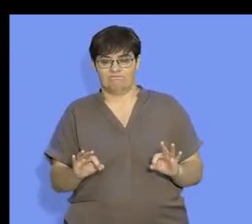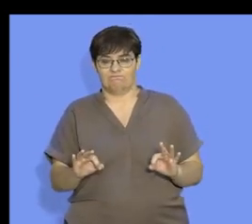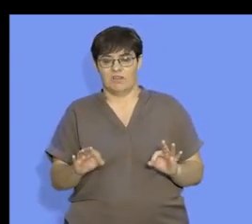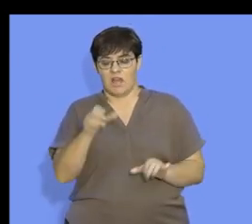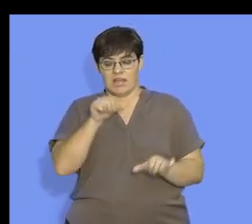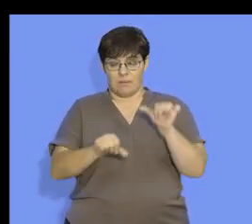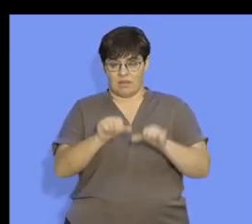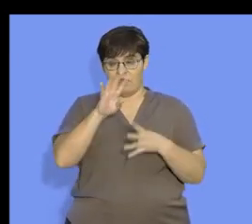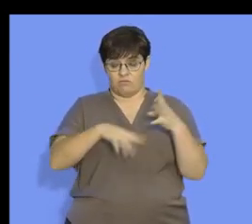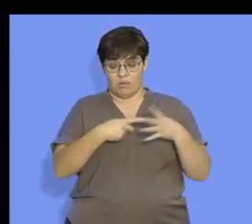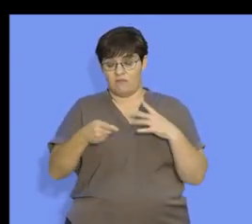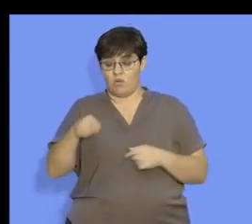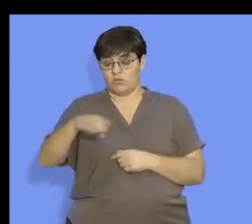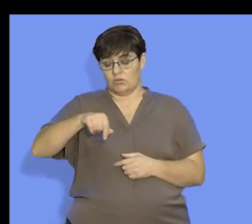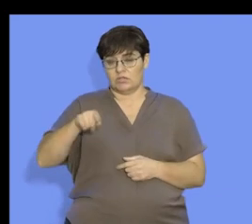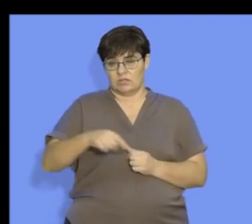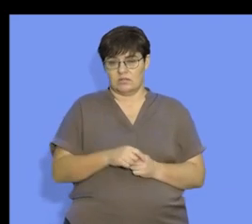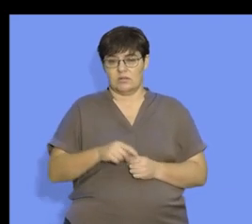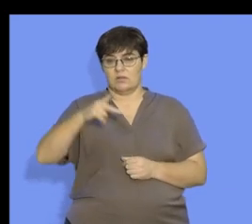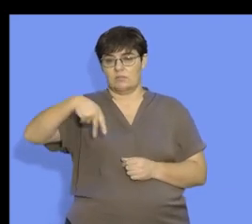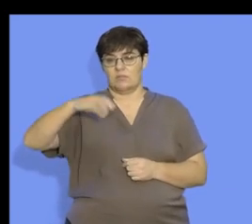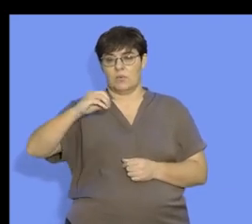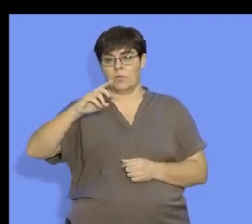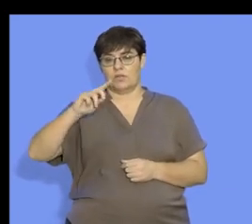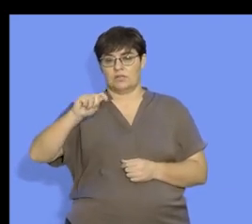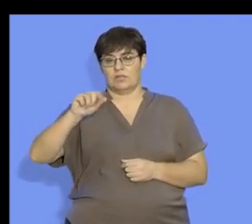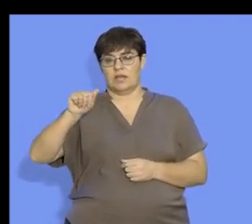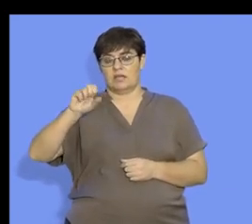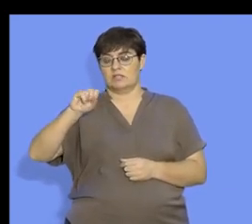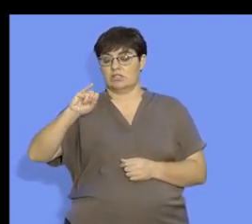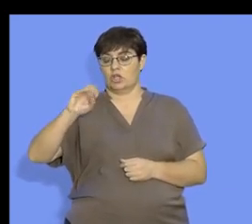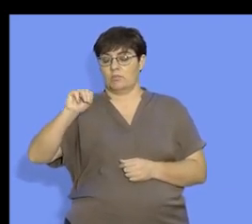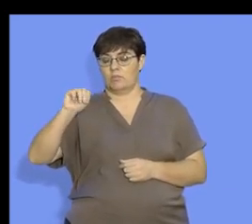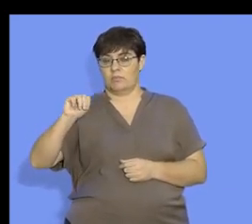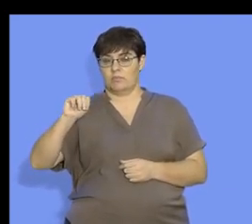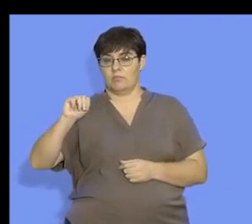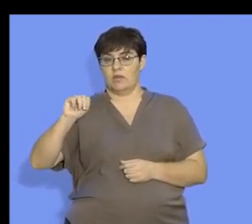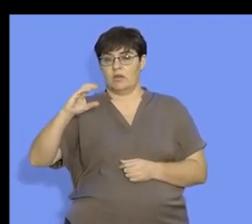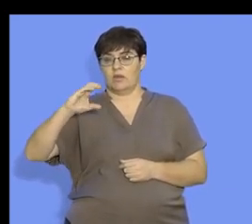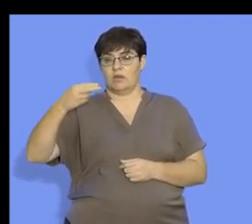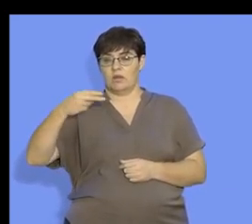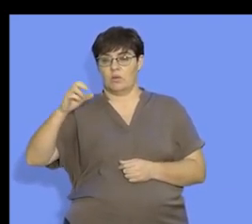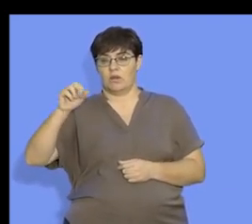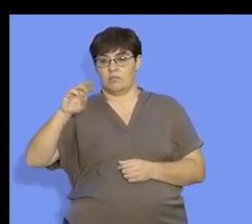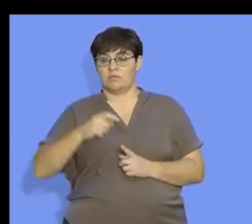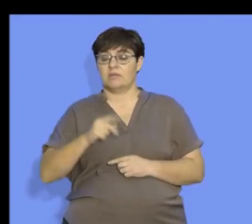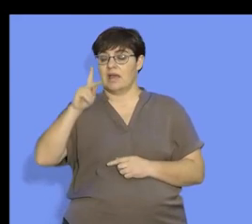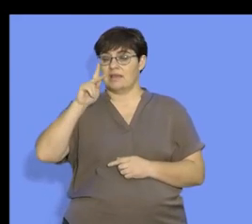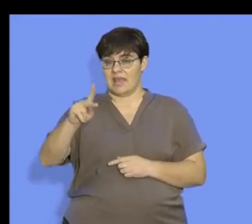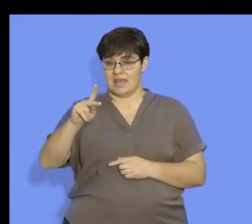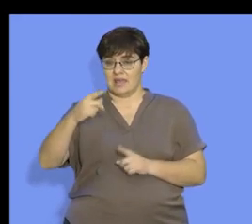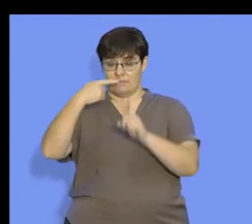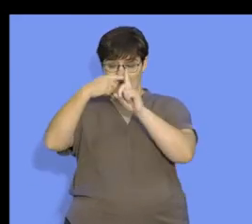correct chemical formula for the salt. Okay, potassium chloride, the potassium cation, we know it's